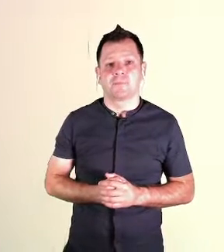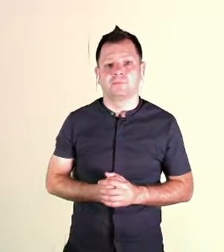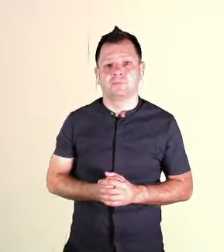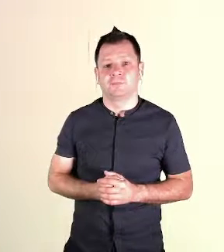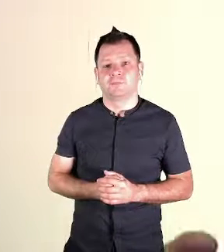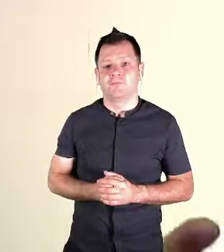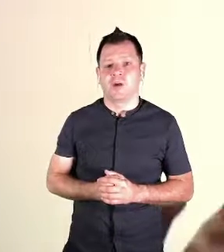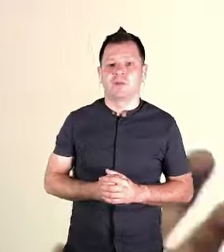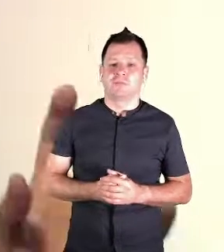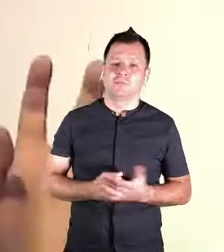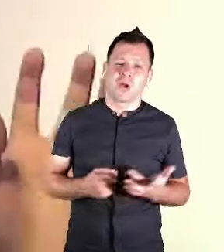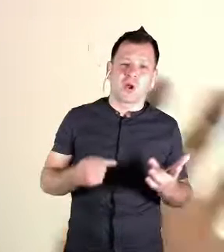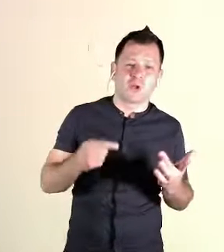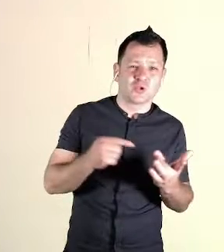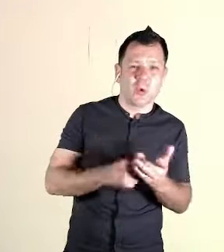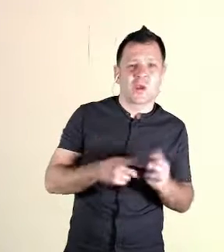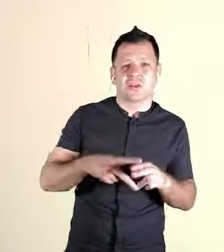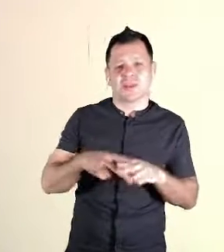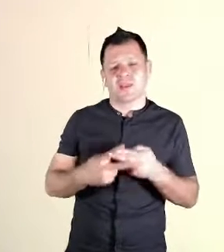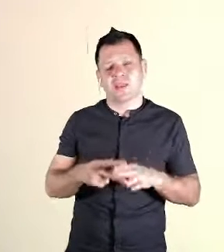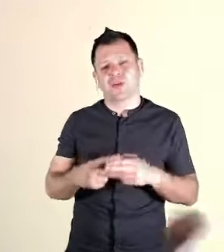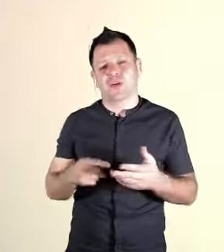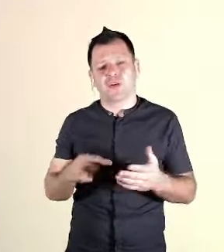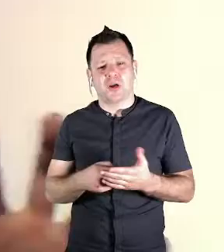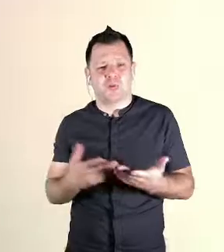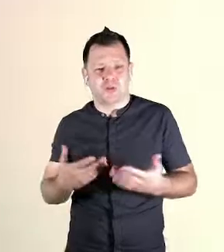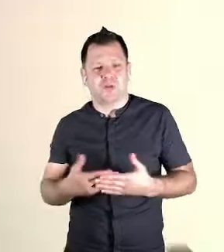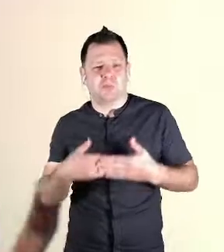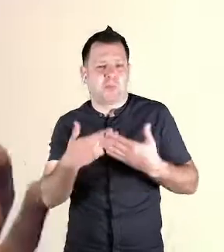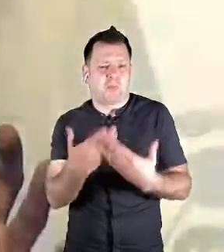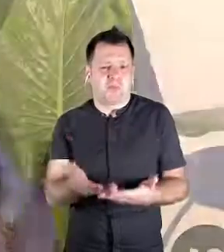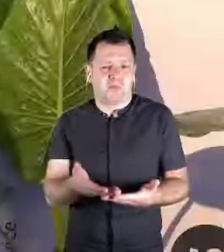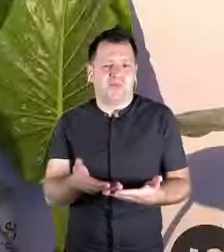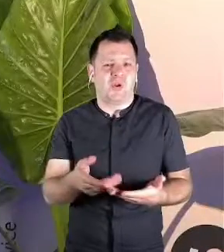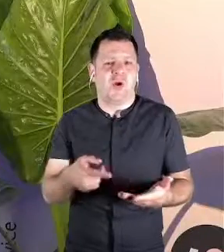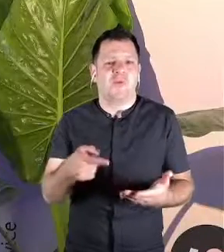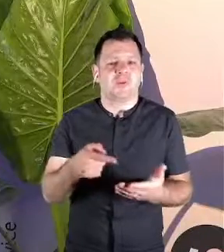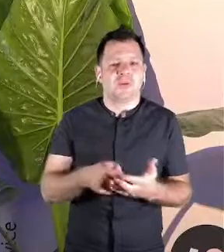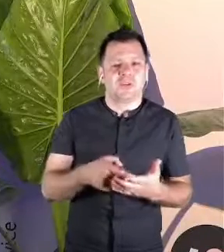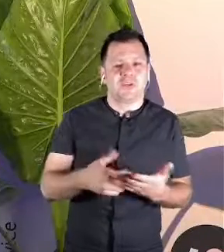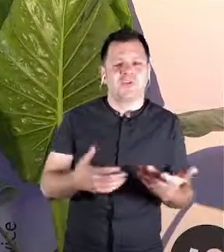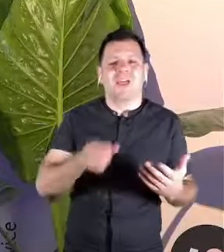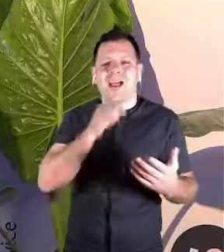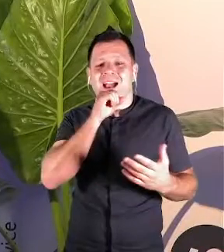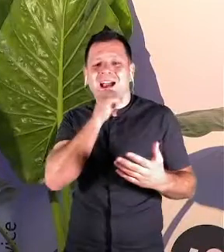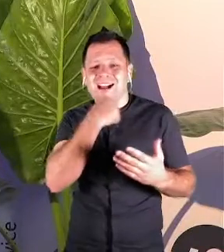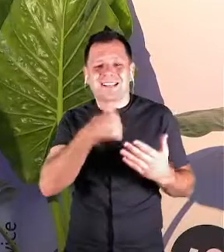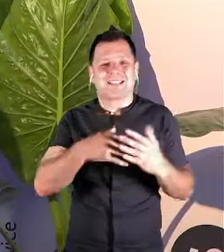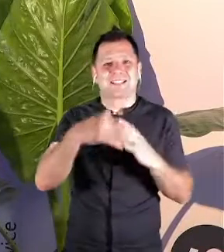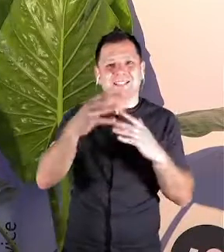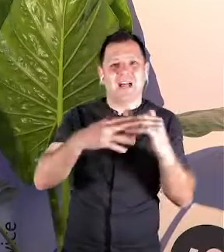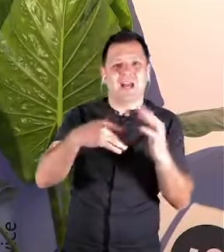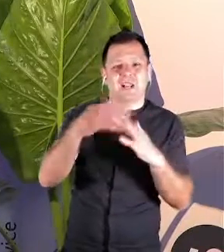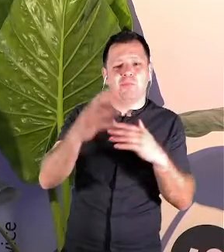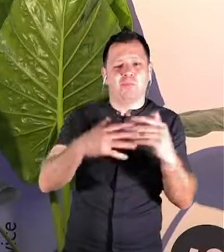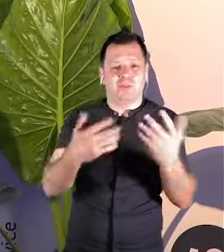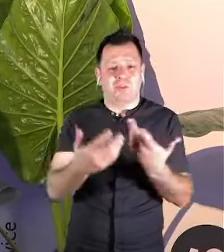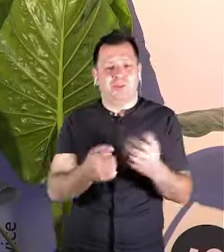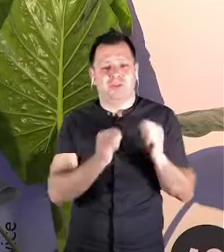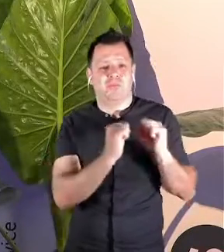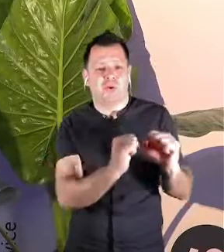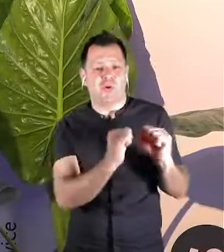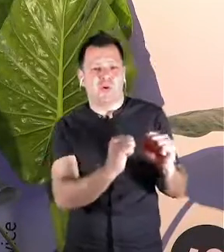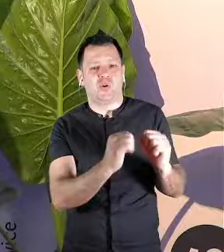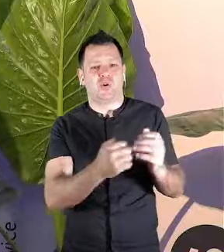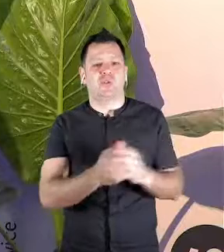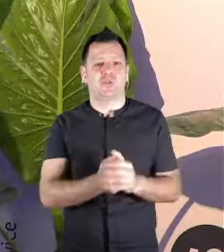old buildings and to prevent this, the smaller towns and also bigger towns for building such a